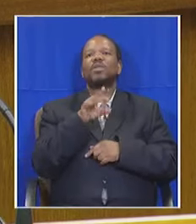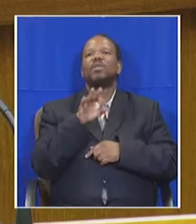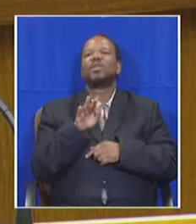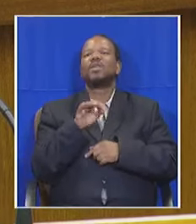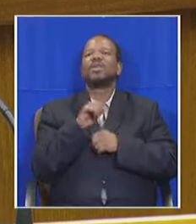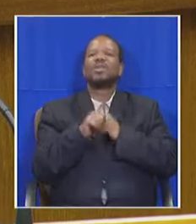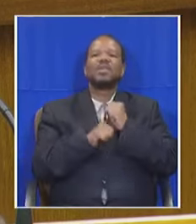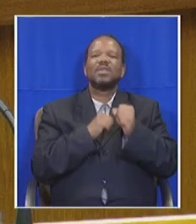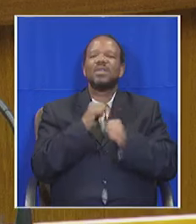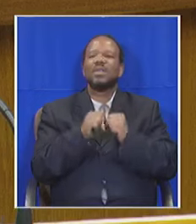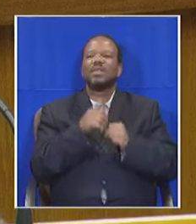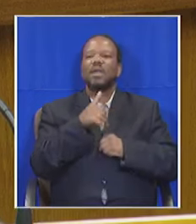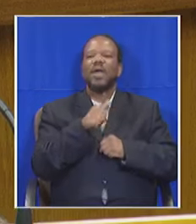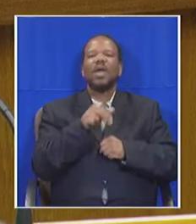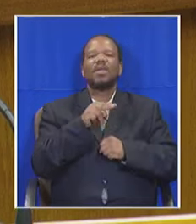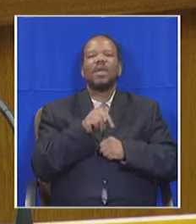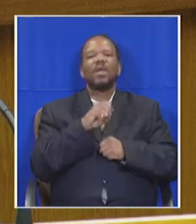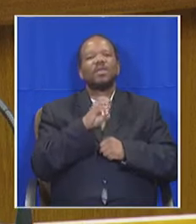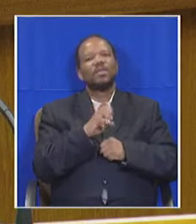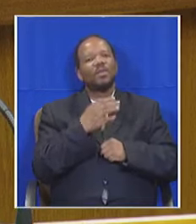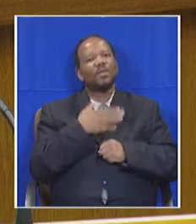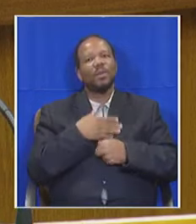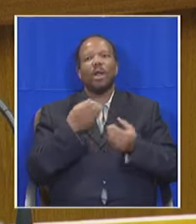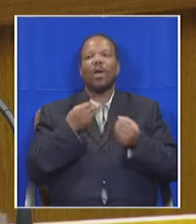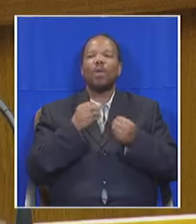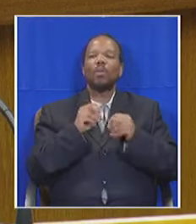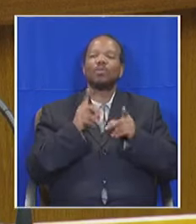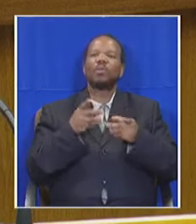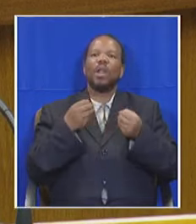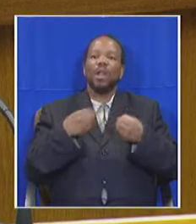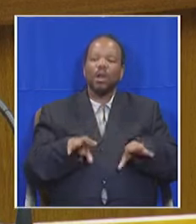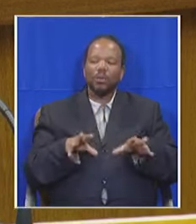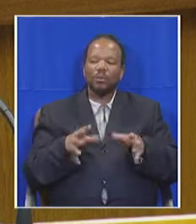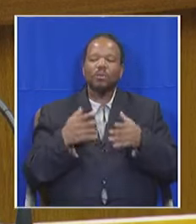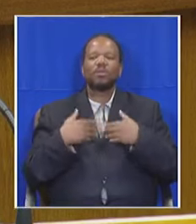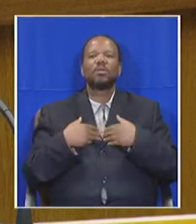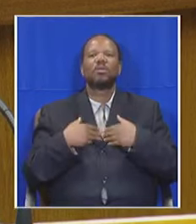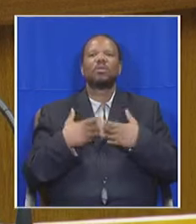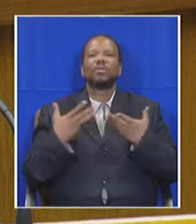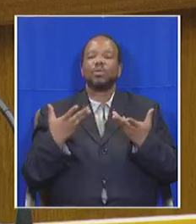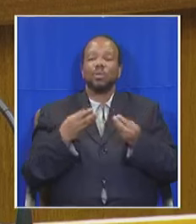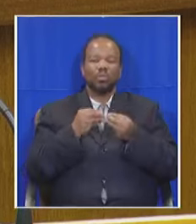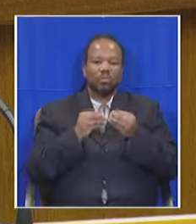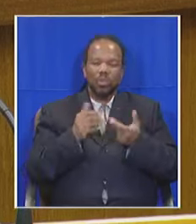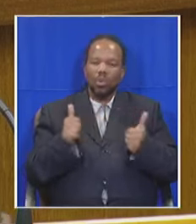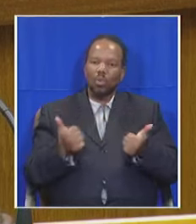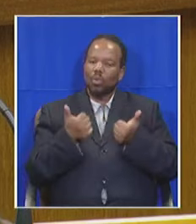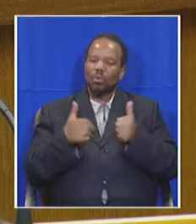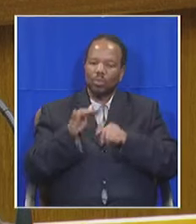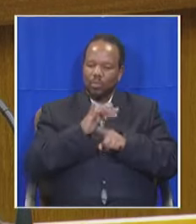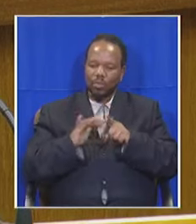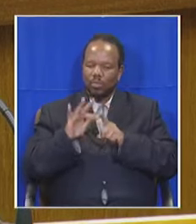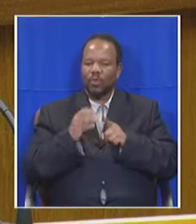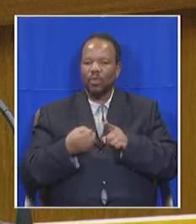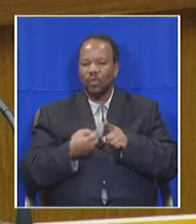be characterized of years of lost opportunity to create a conducive platform for our young people to reach their